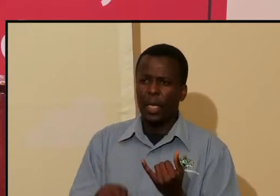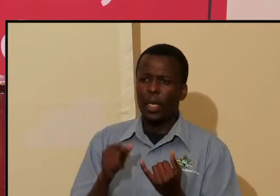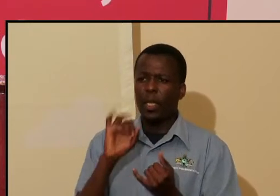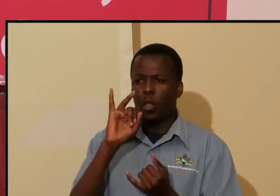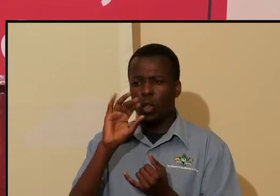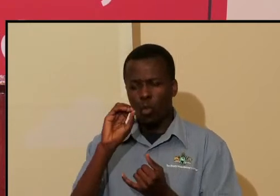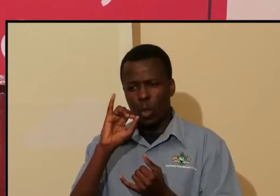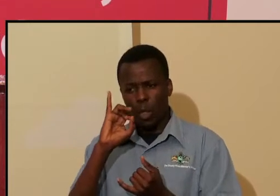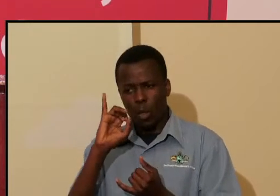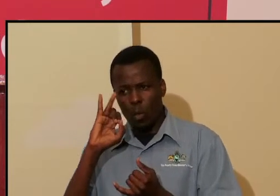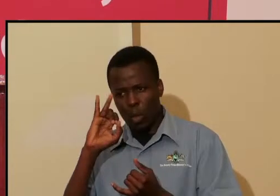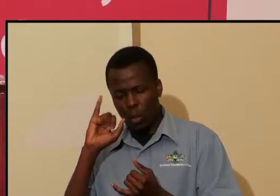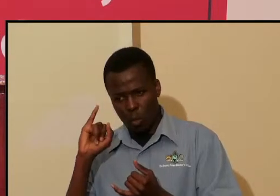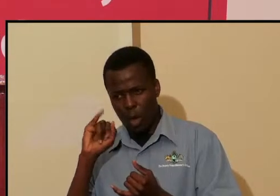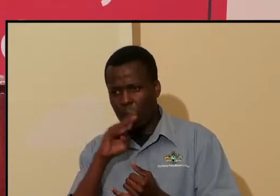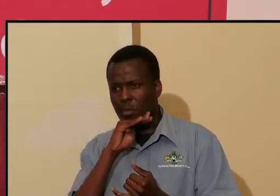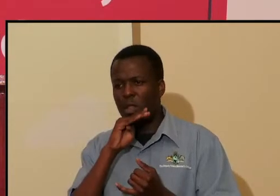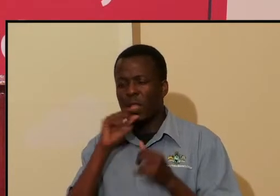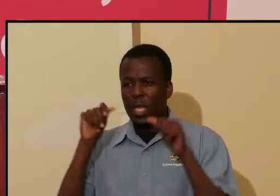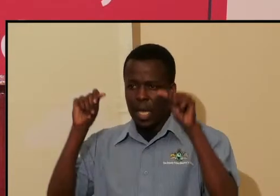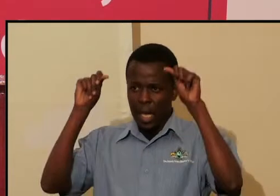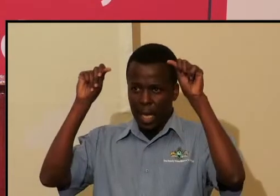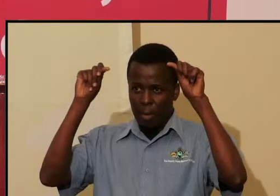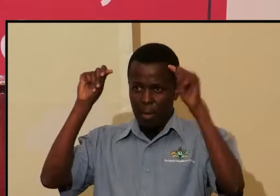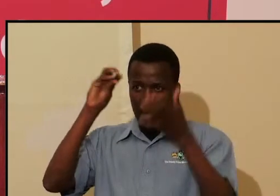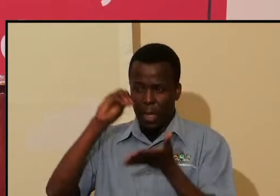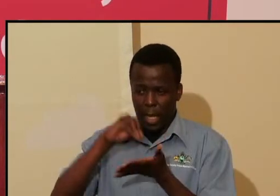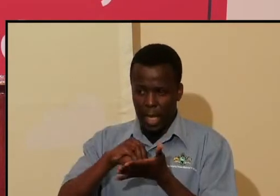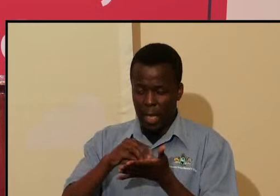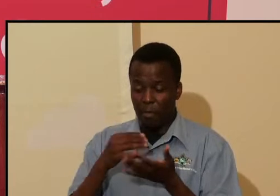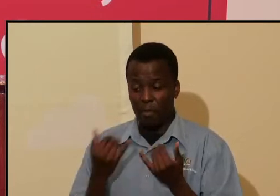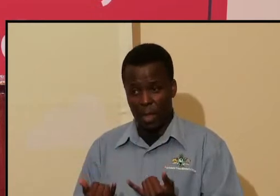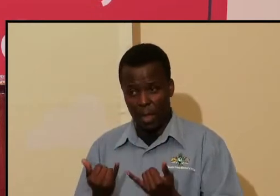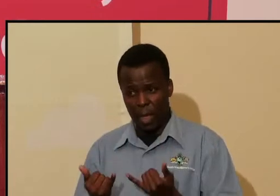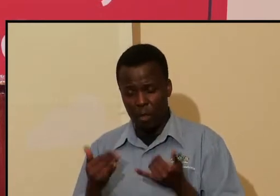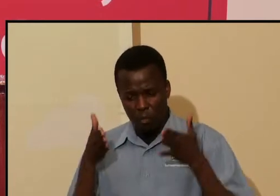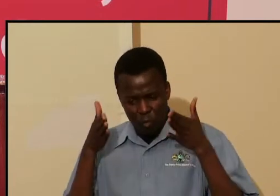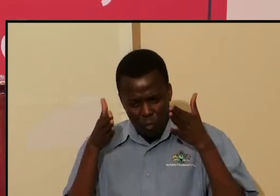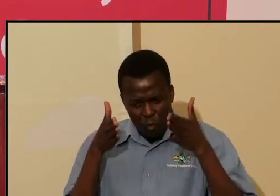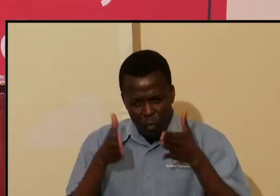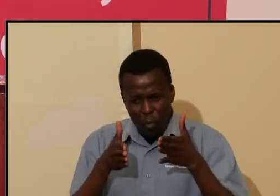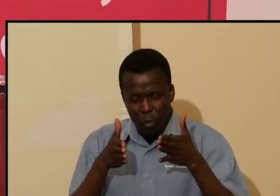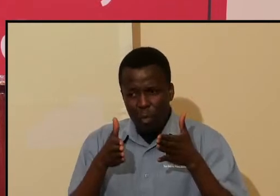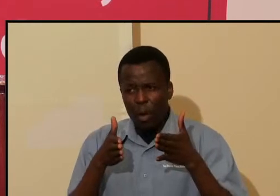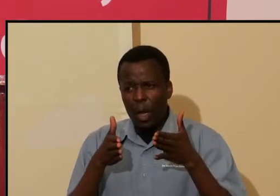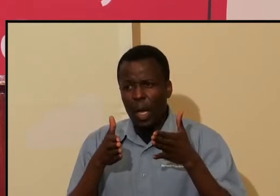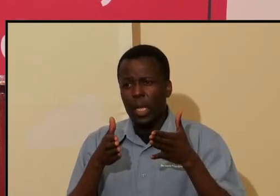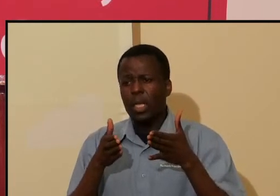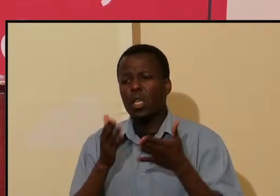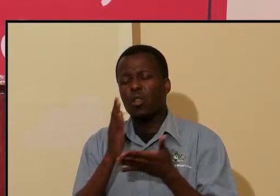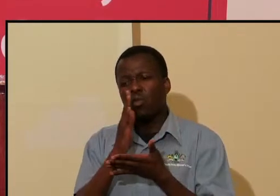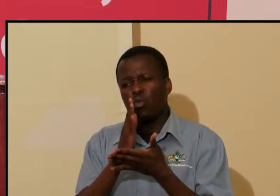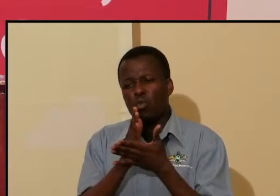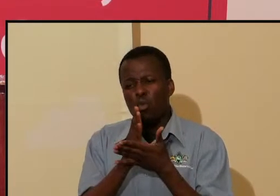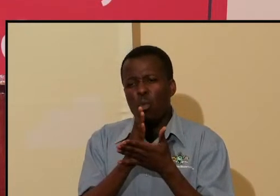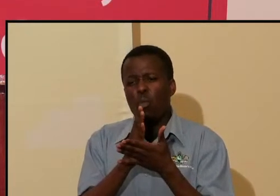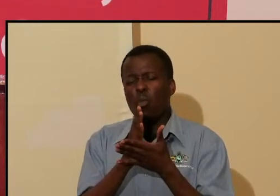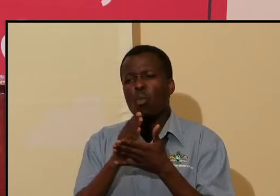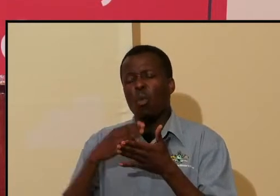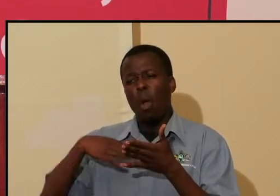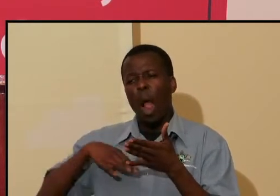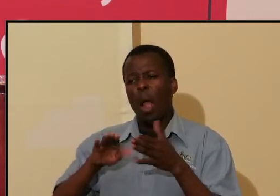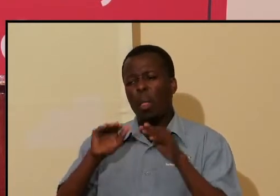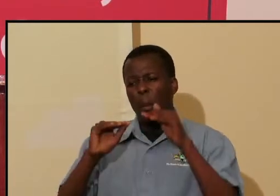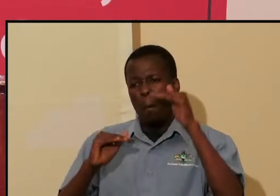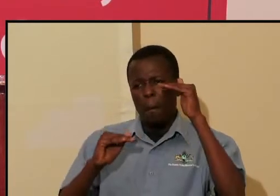overall, objective of this campaign is to actually look, at inequalities, zoom in and,